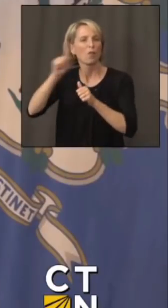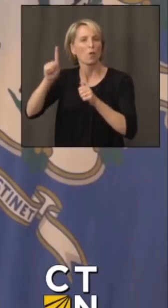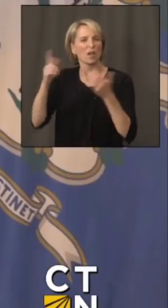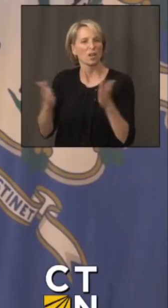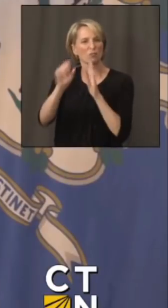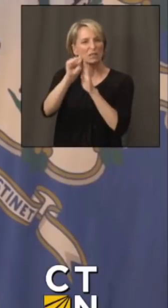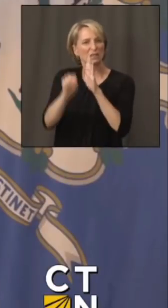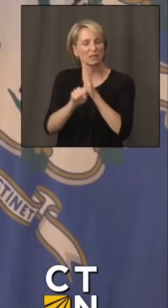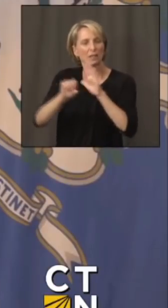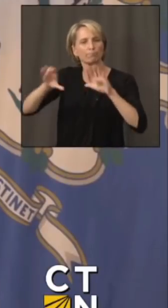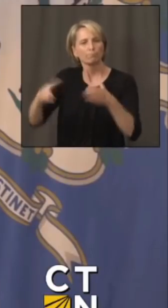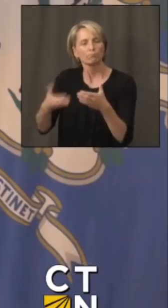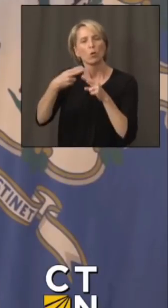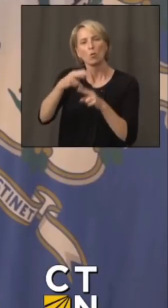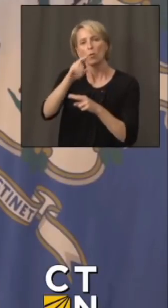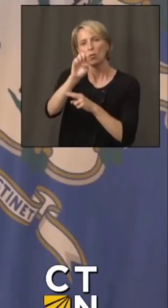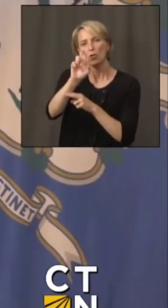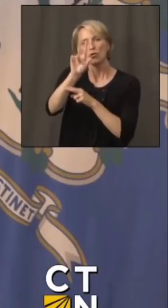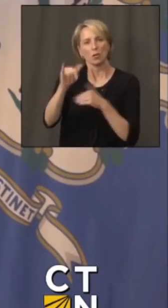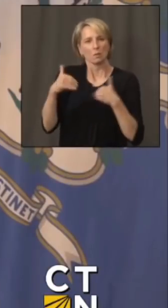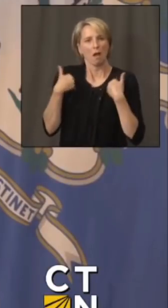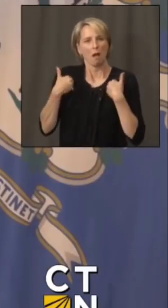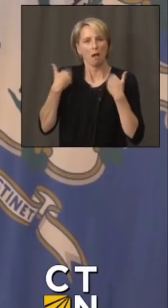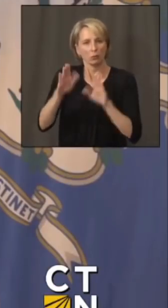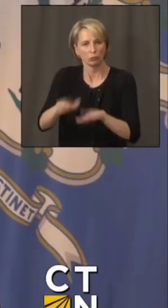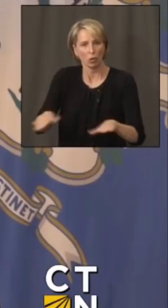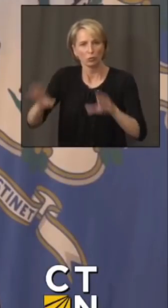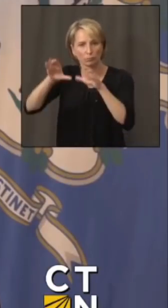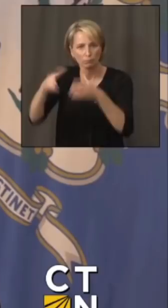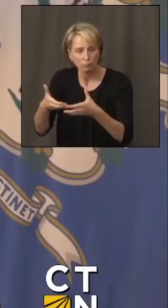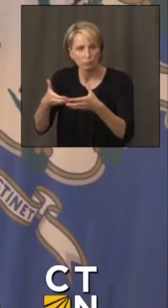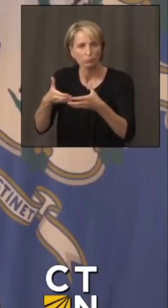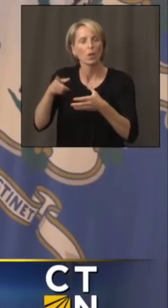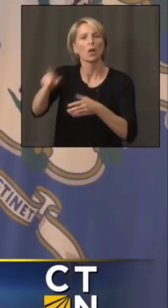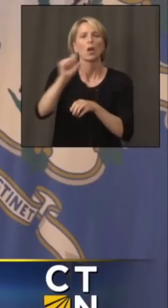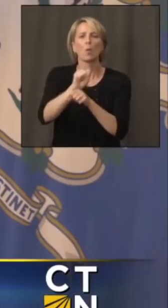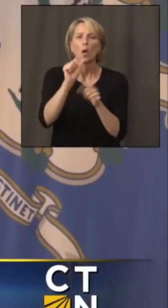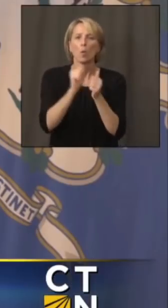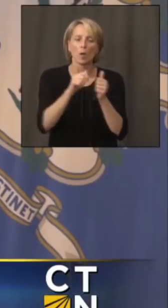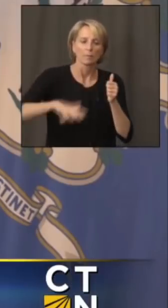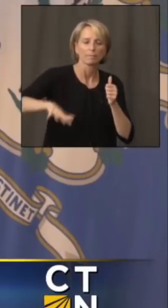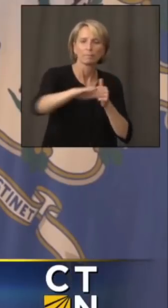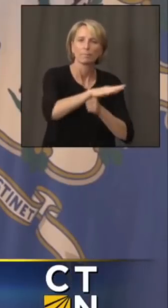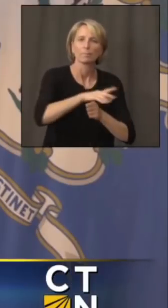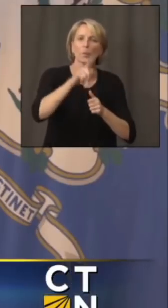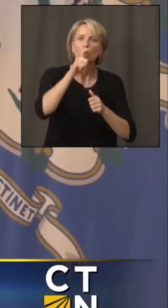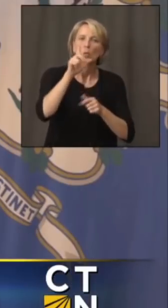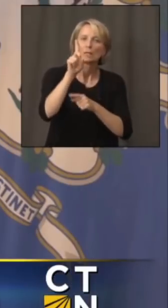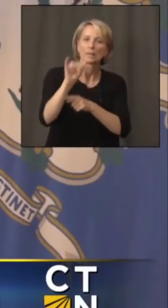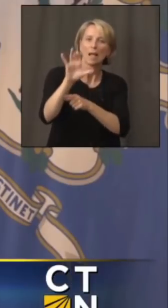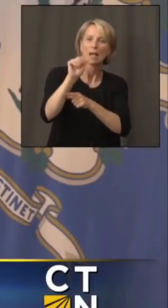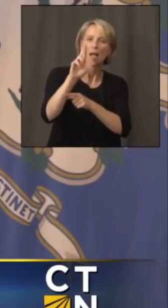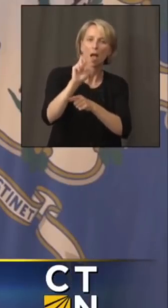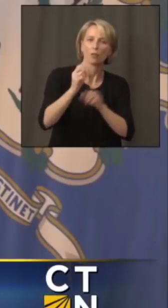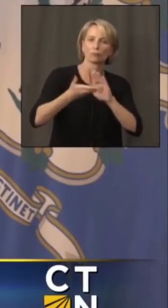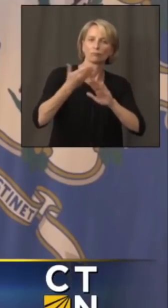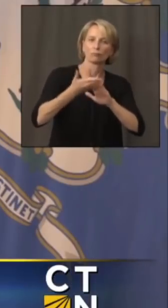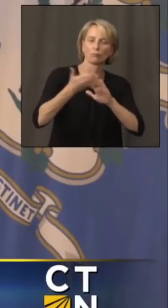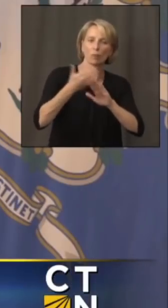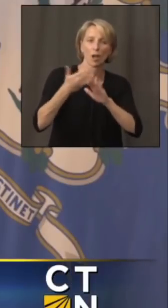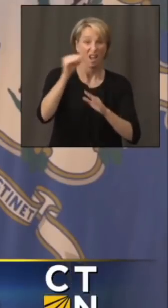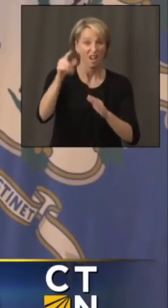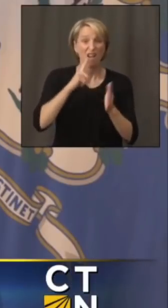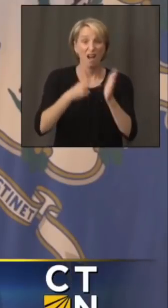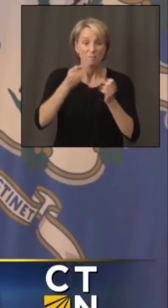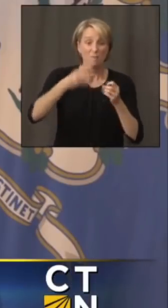of child care workers and providers today, and there was some anxiety there. I'll tell you, they say,